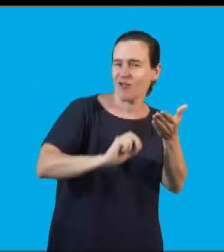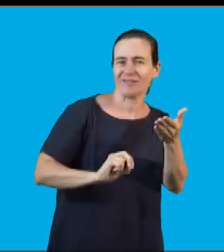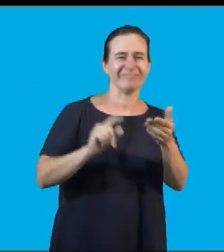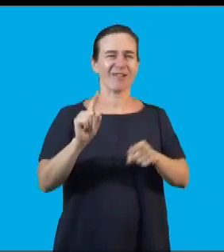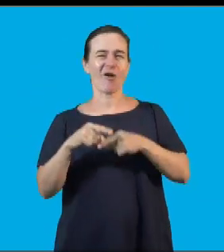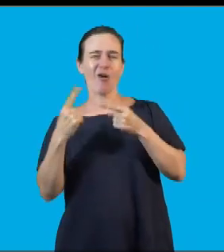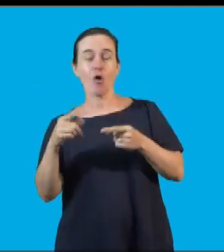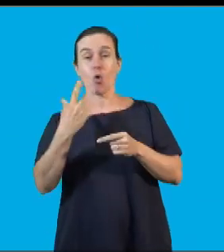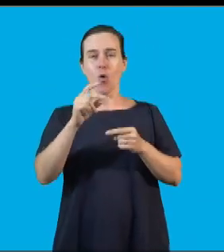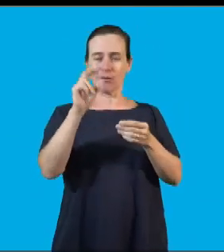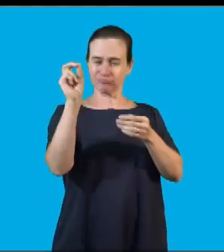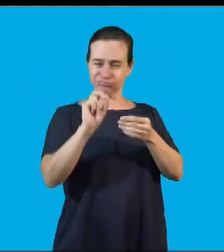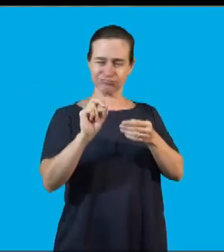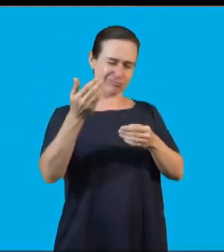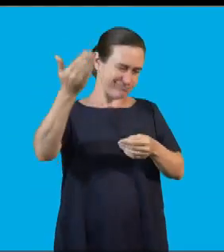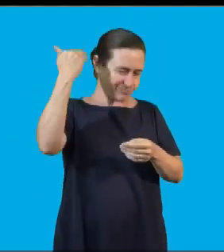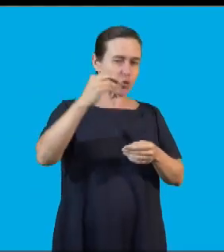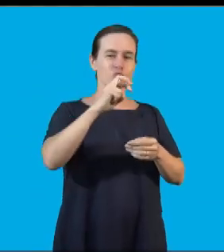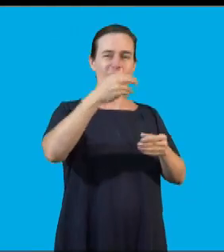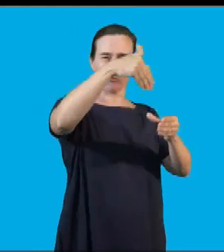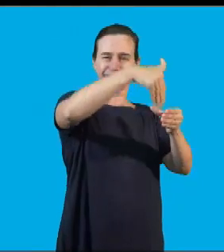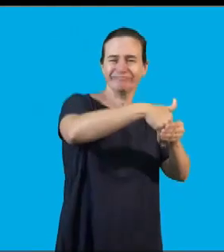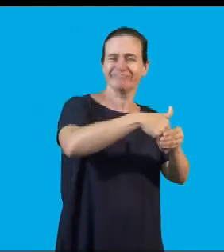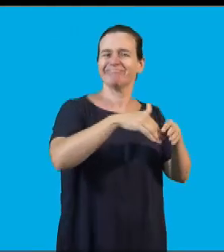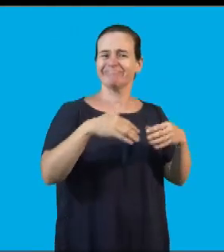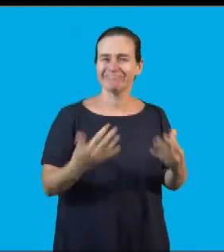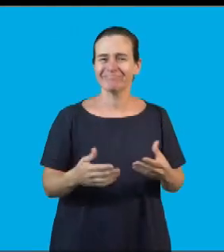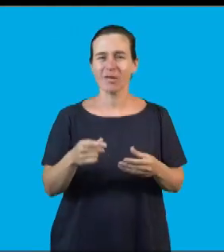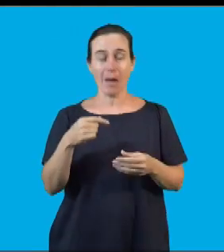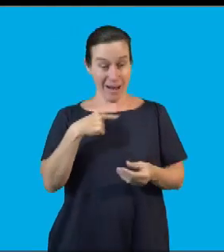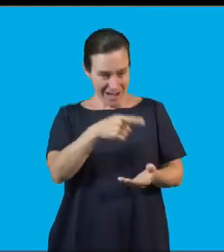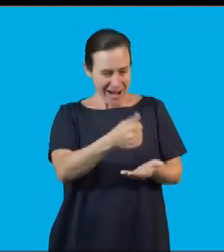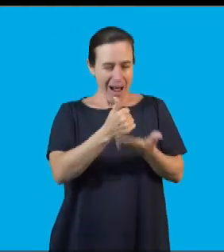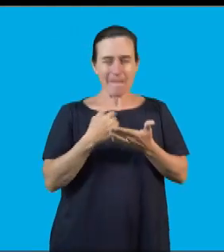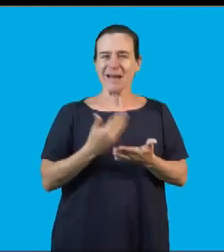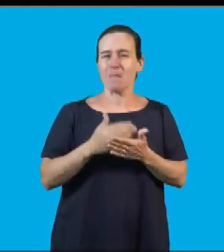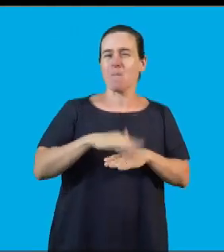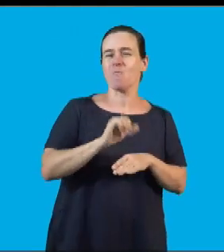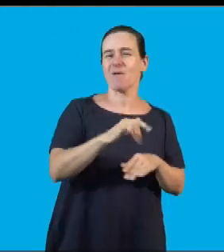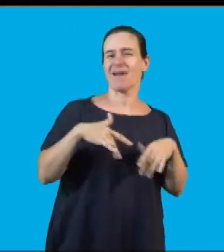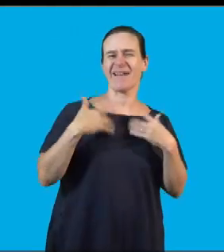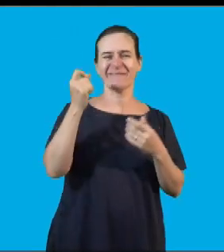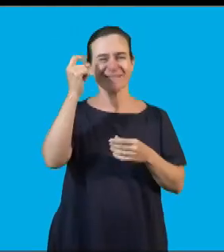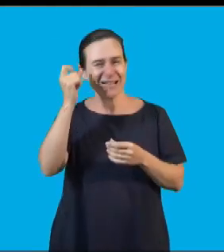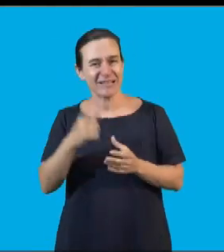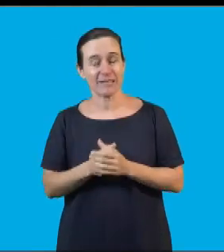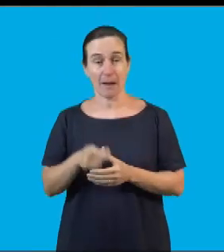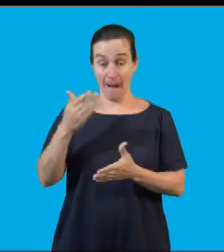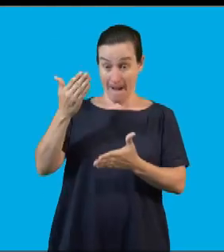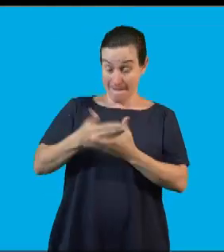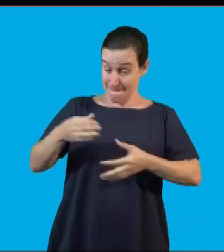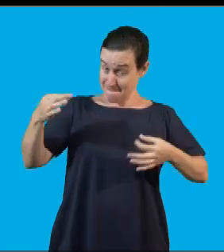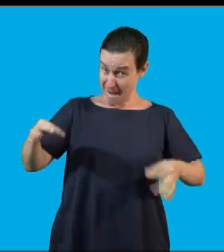a bookmark that makes you want to know more about the life of the person who sent it. Paper does not render